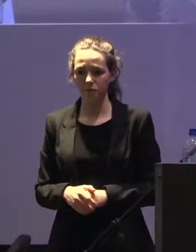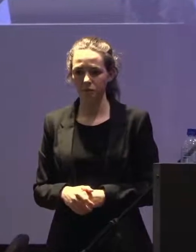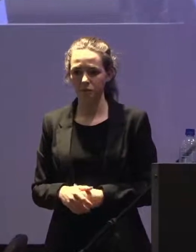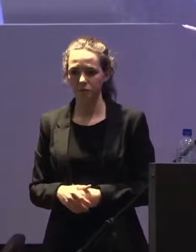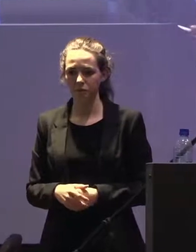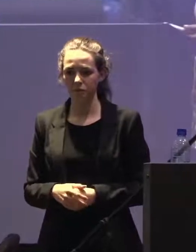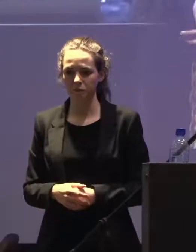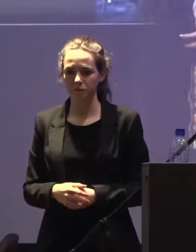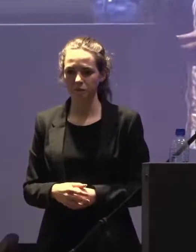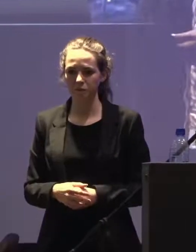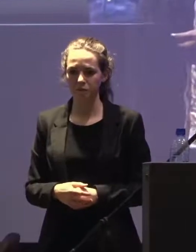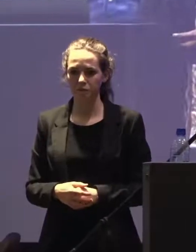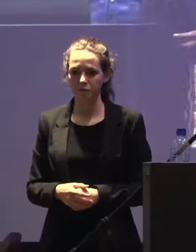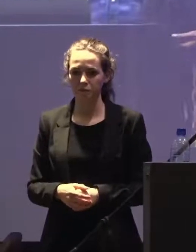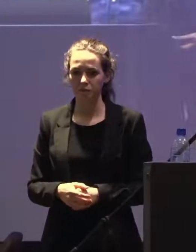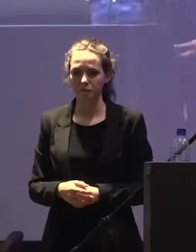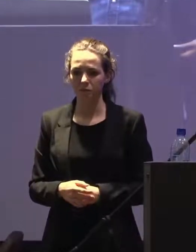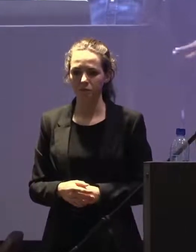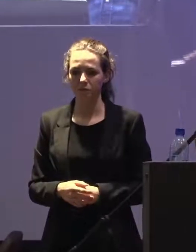Chair?